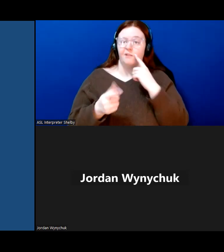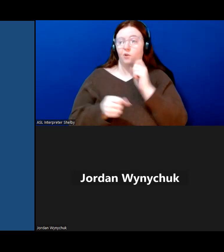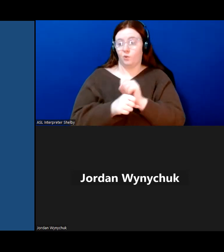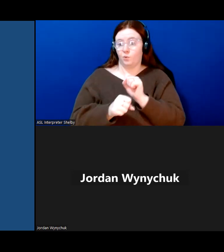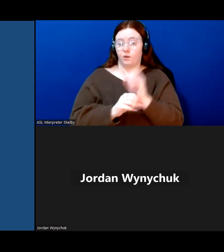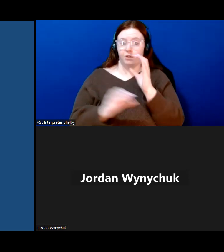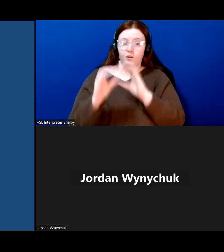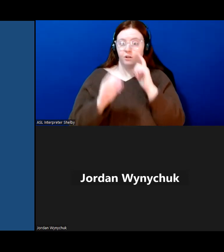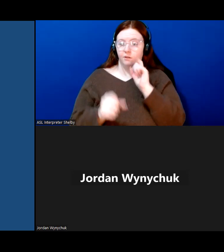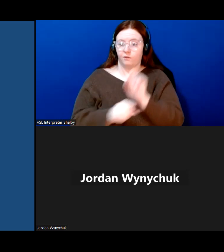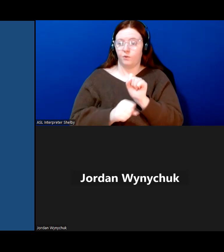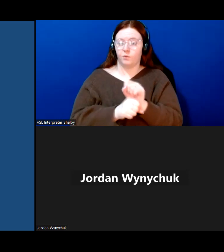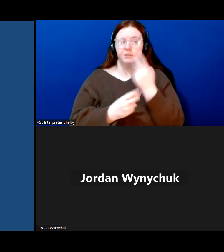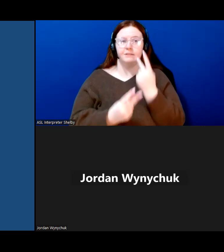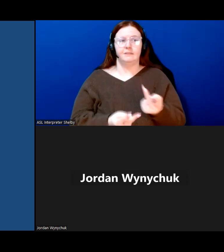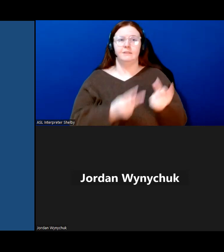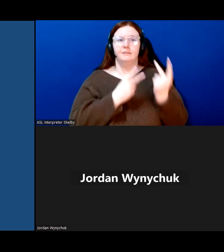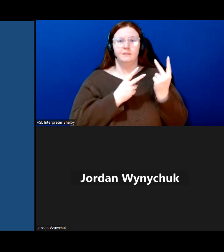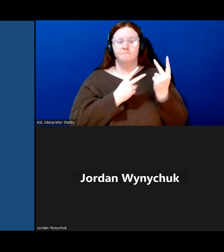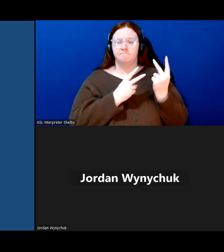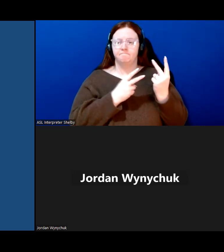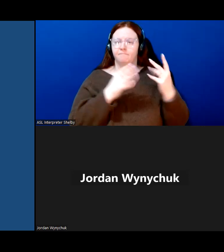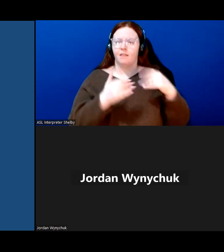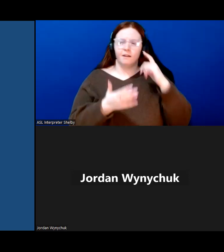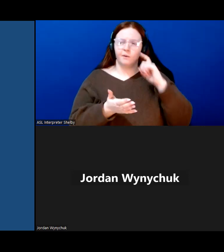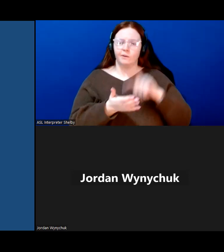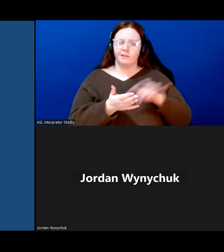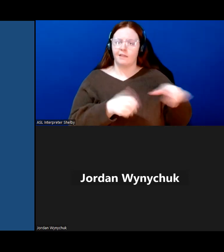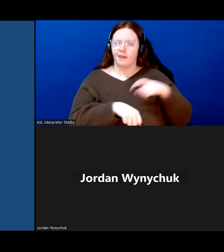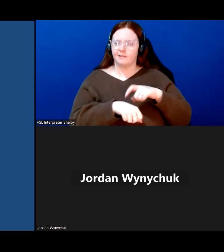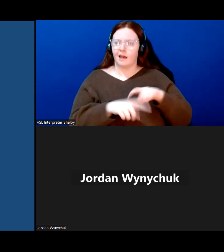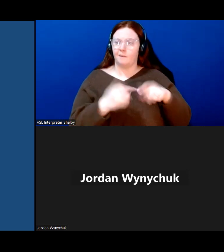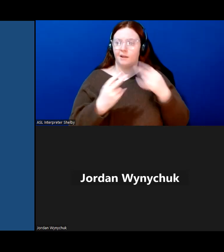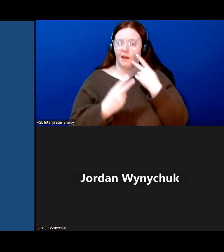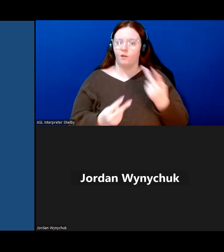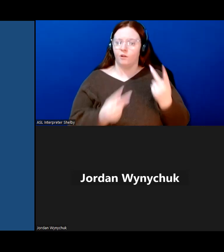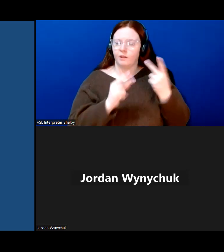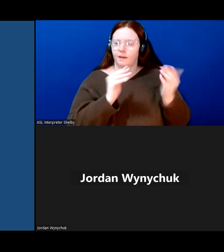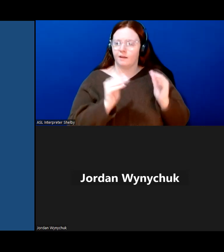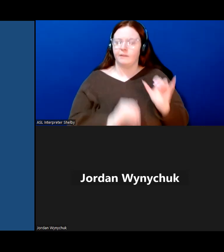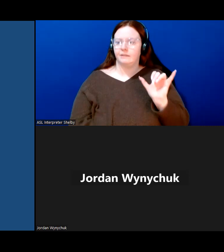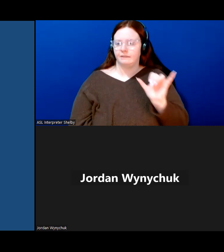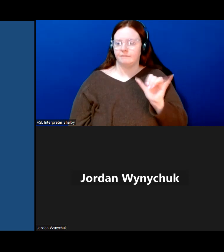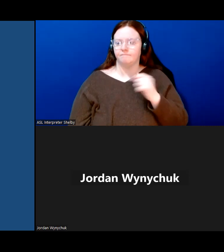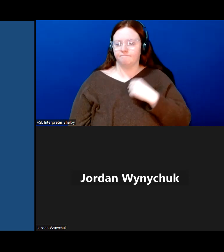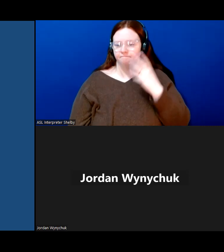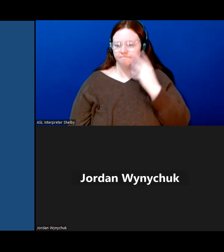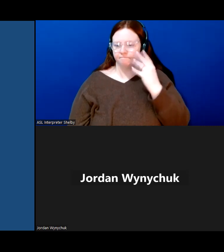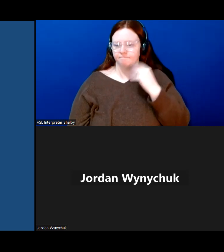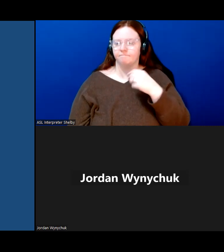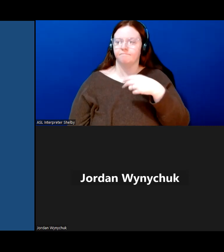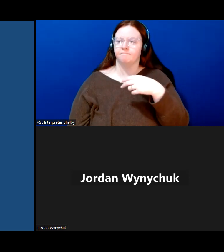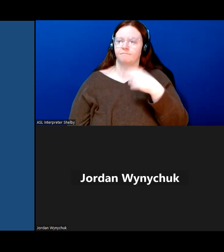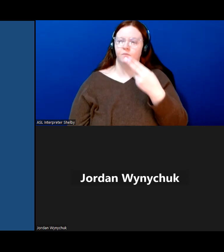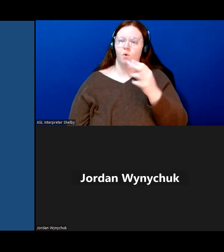time. Looking back, I didn't realize it at the time, but looking back, I definitely dealt with, at the time, homophobia